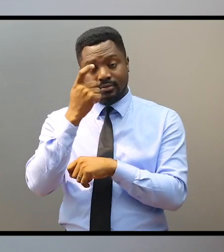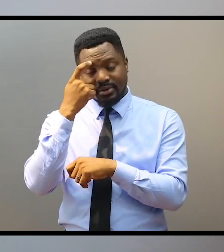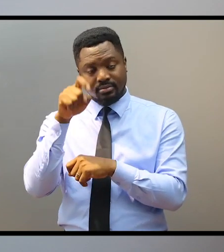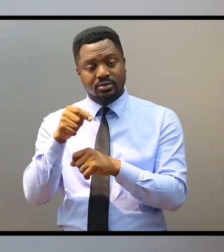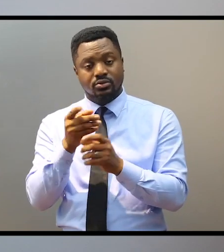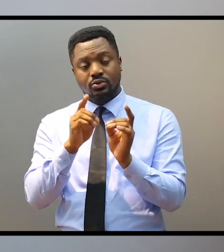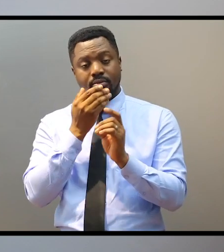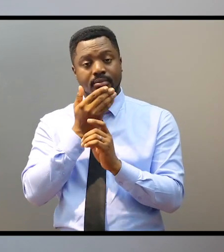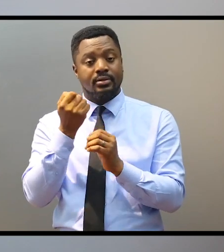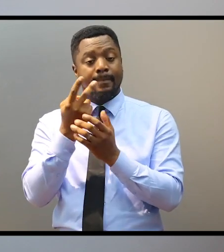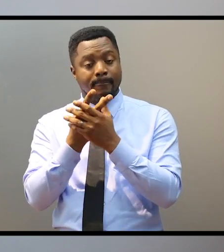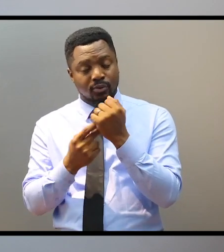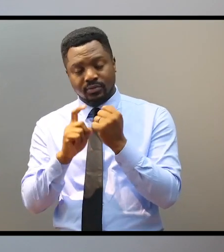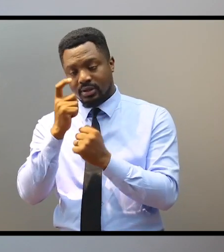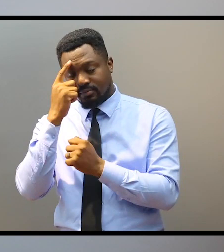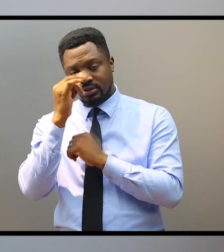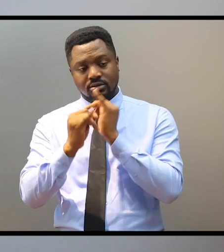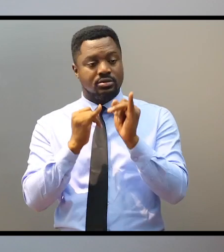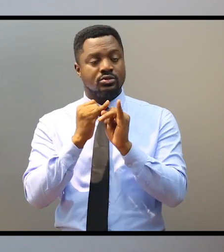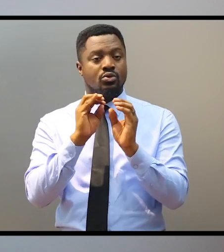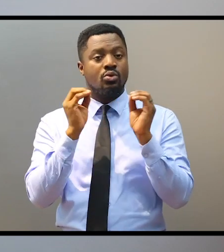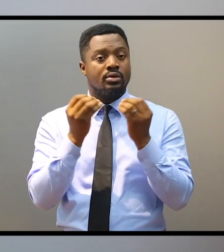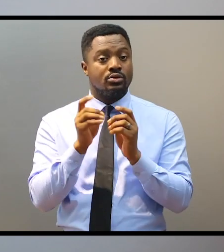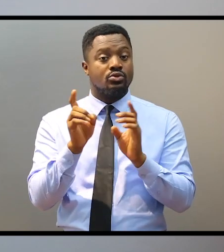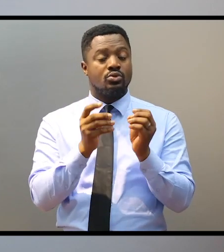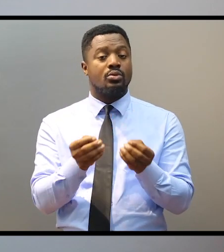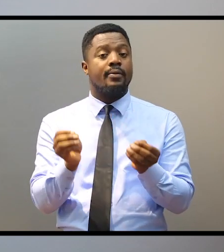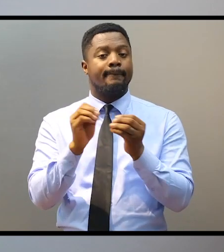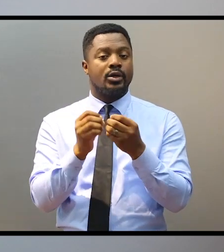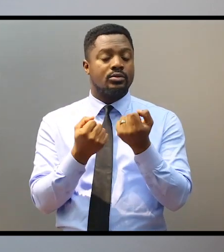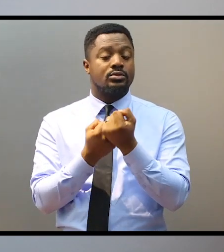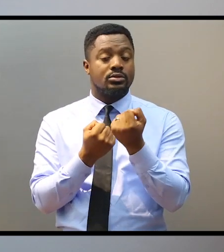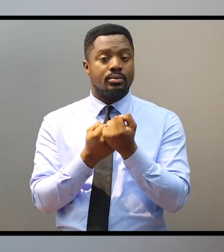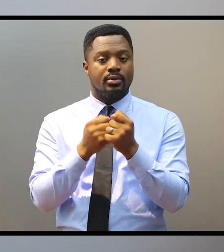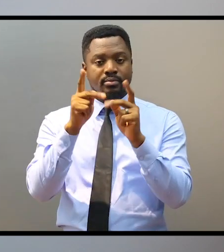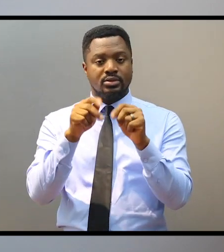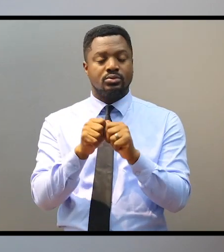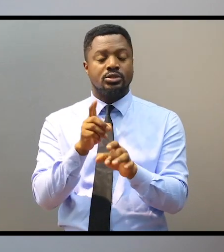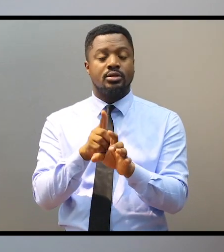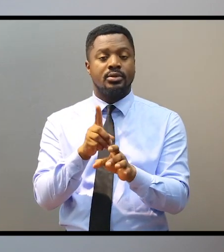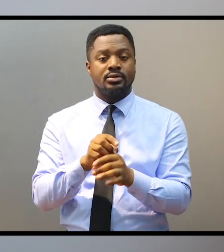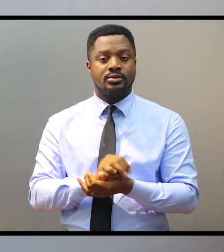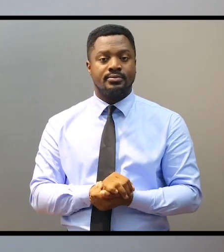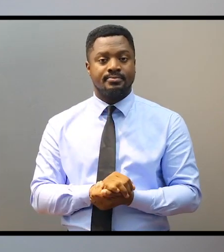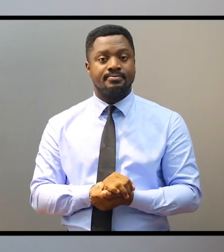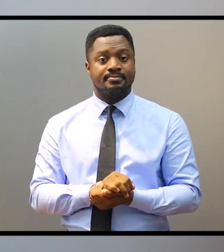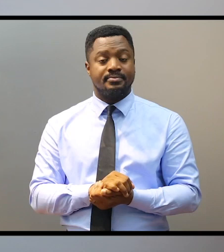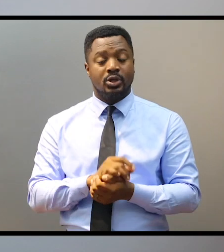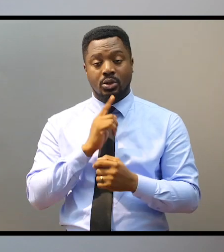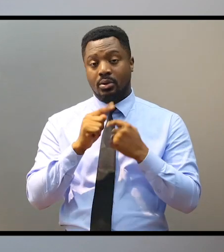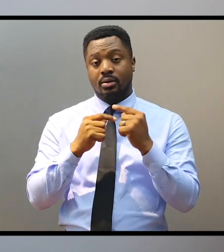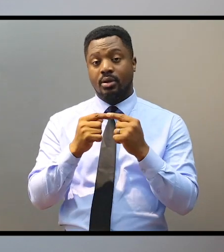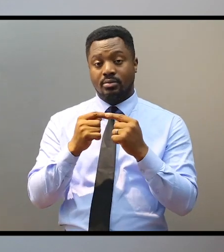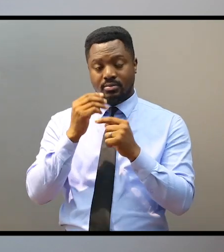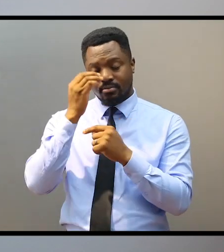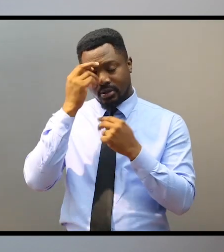and government have to do better. Both government and international organizations need to do more to support persons with disability